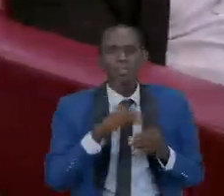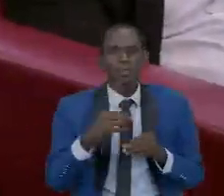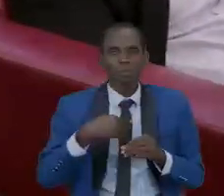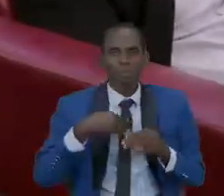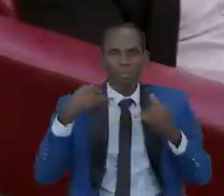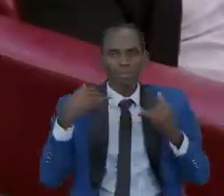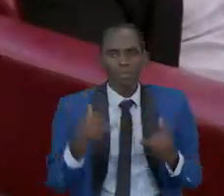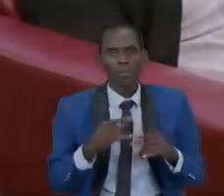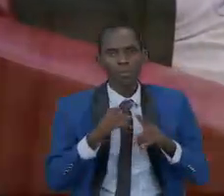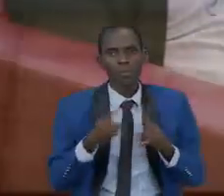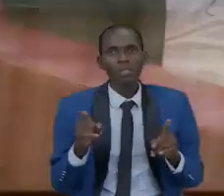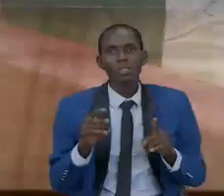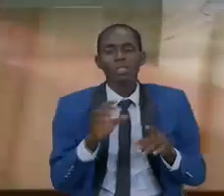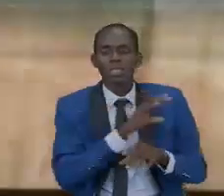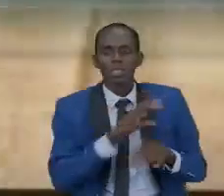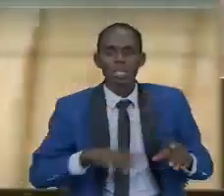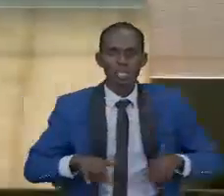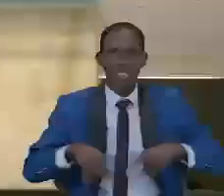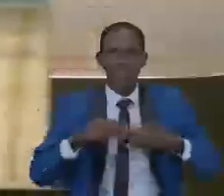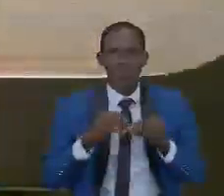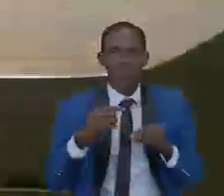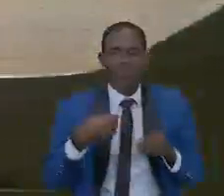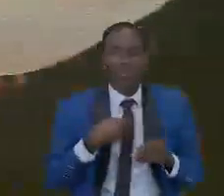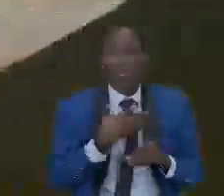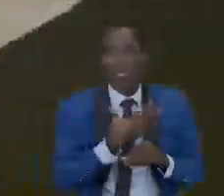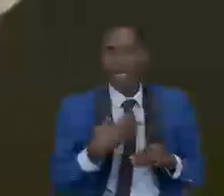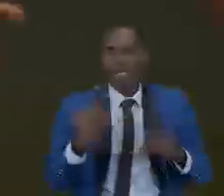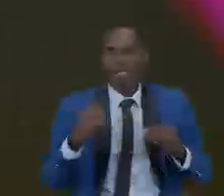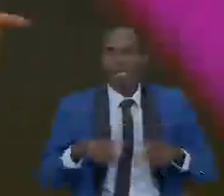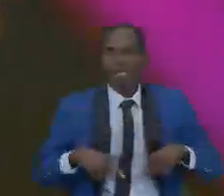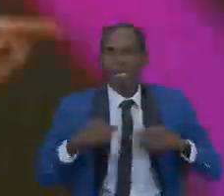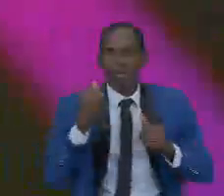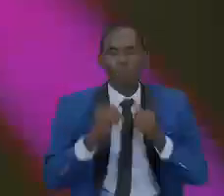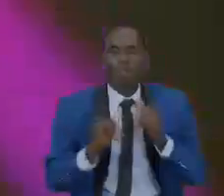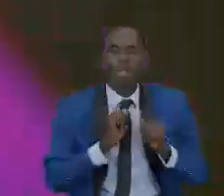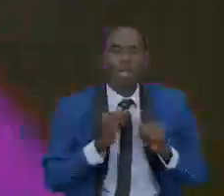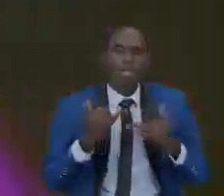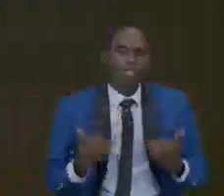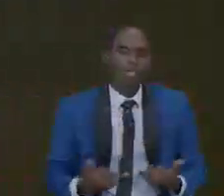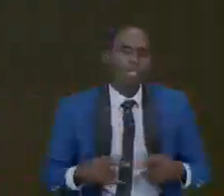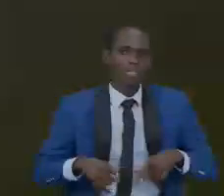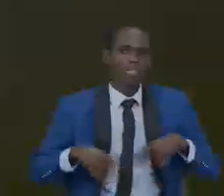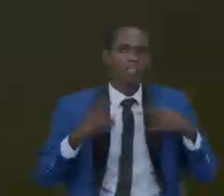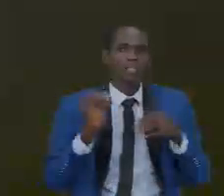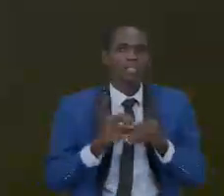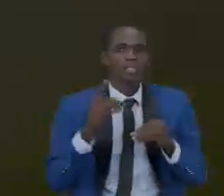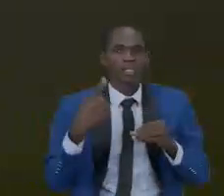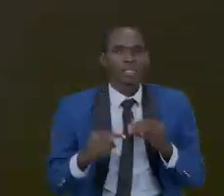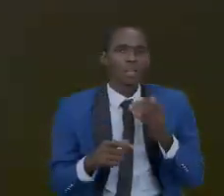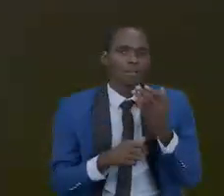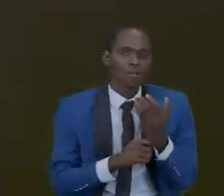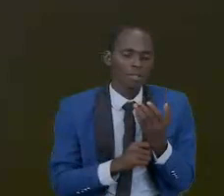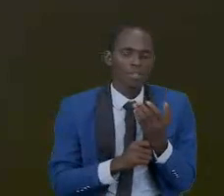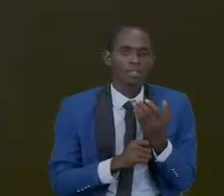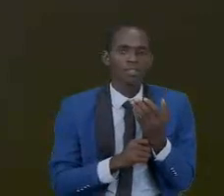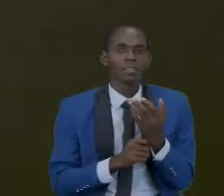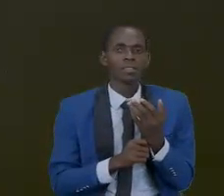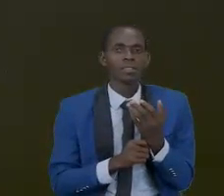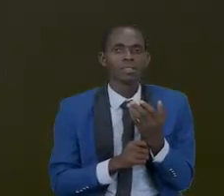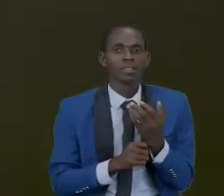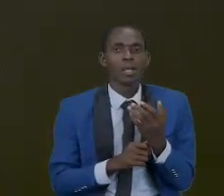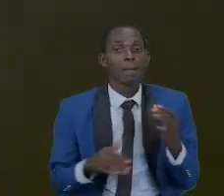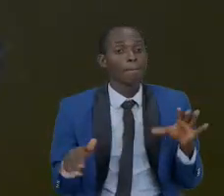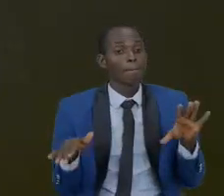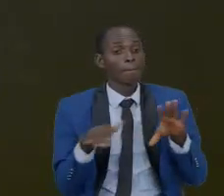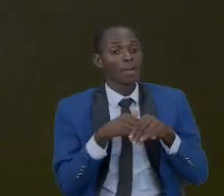liveth in me and the life which are now live in the flesh in the flesh marriage